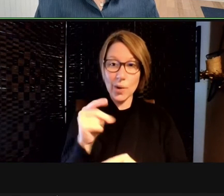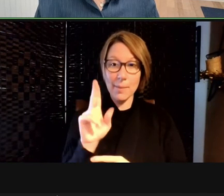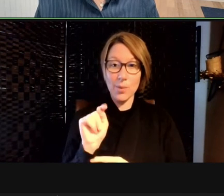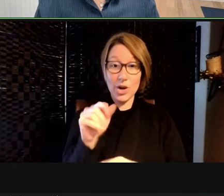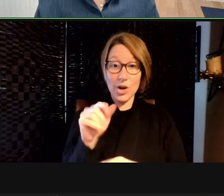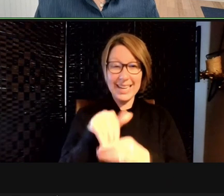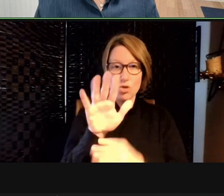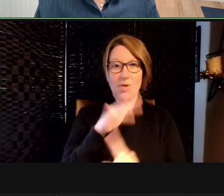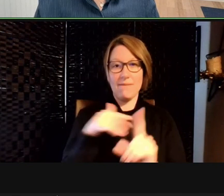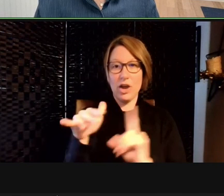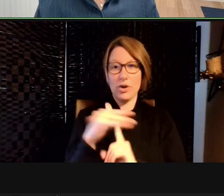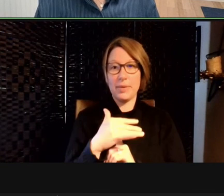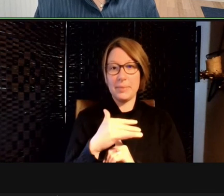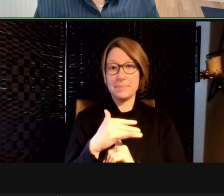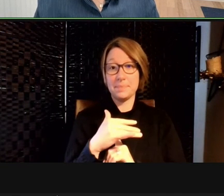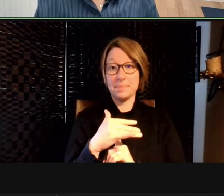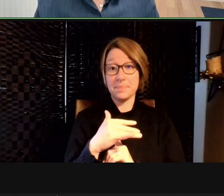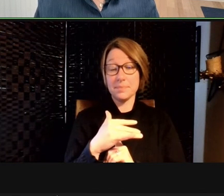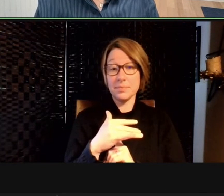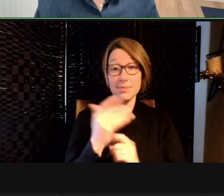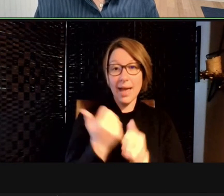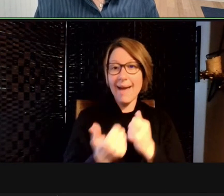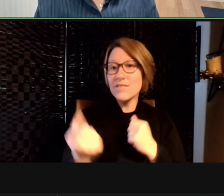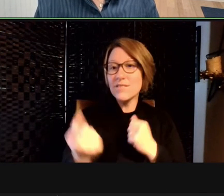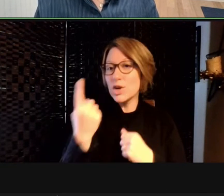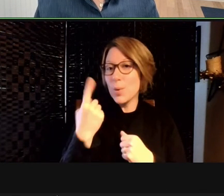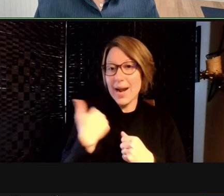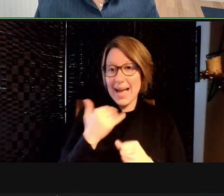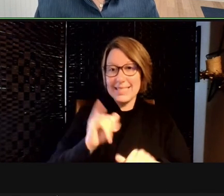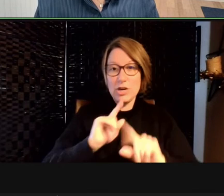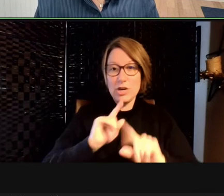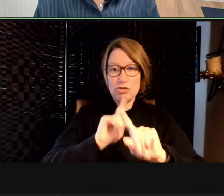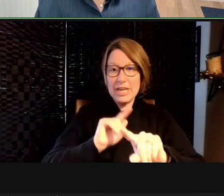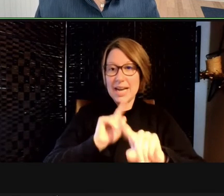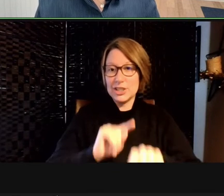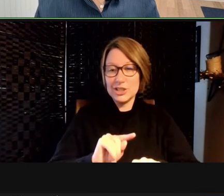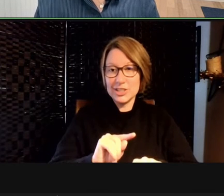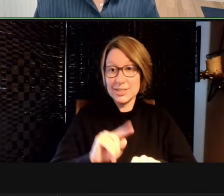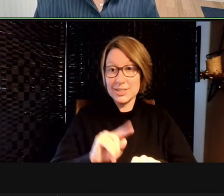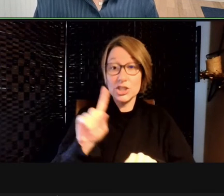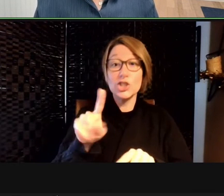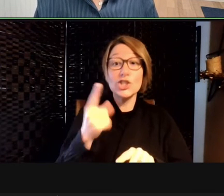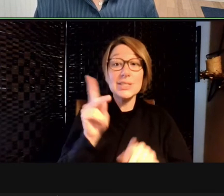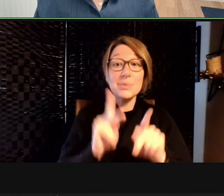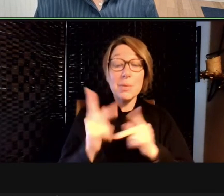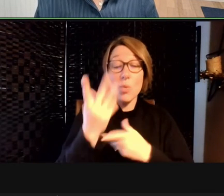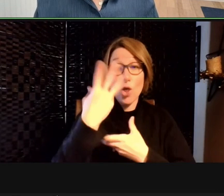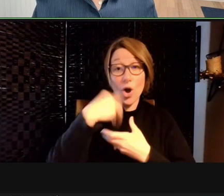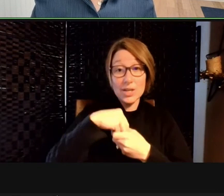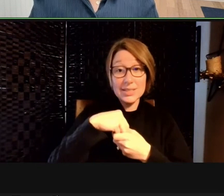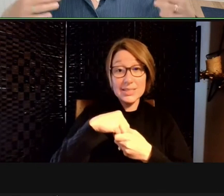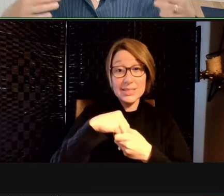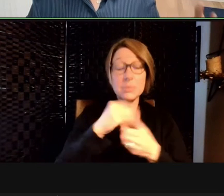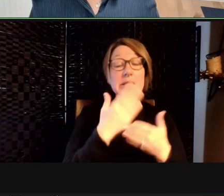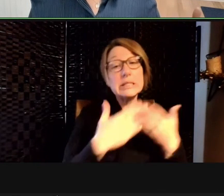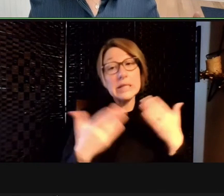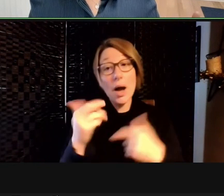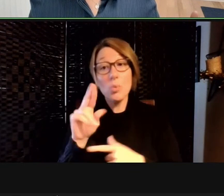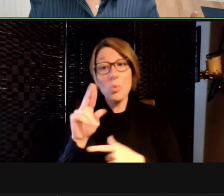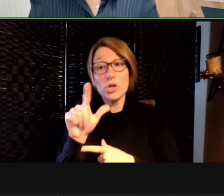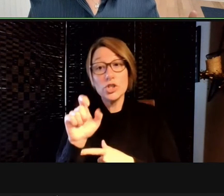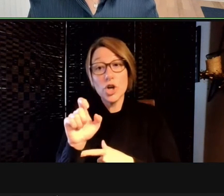environment. So everybody has these reactions. It's just that people with autism and some people with charge have a